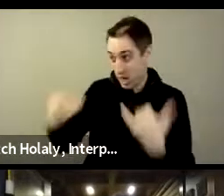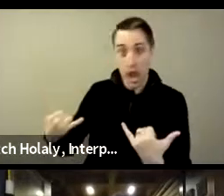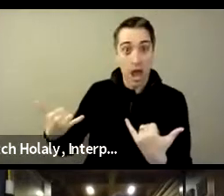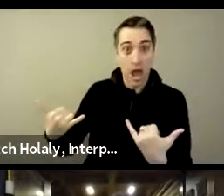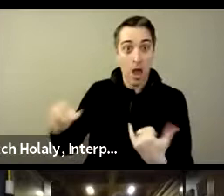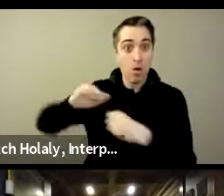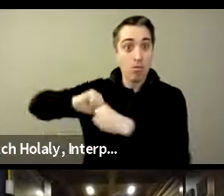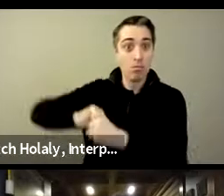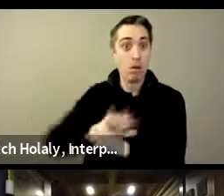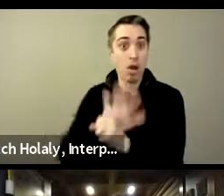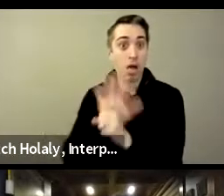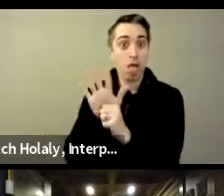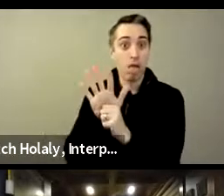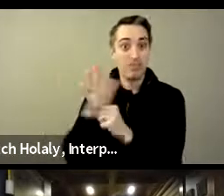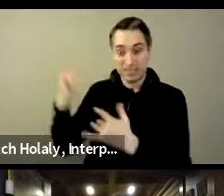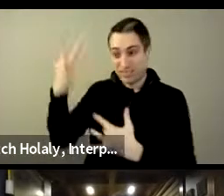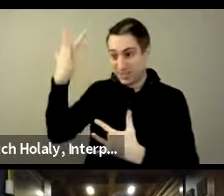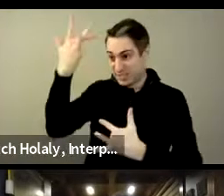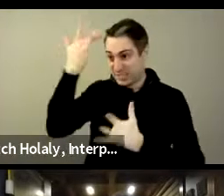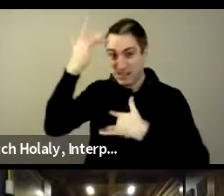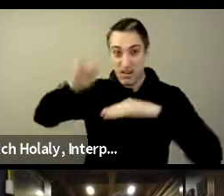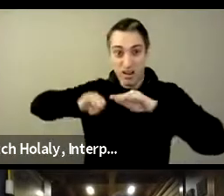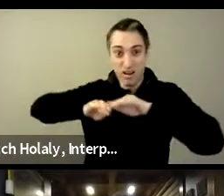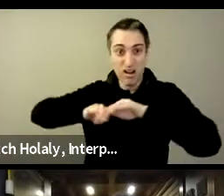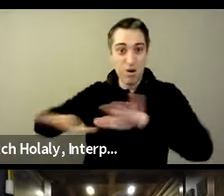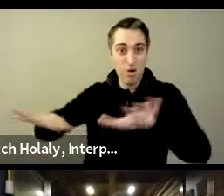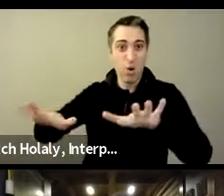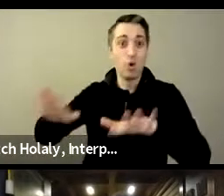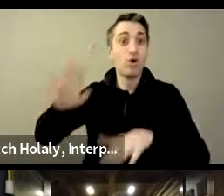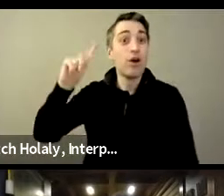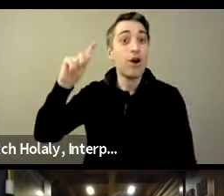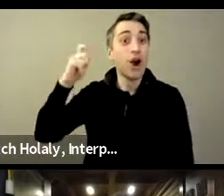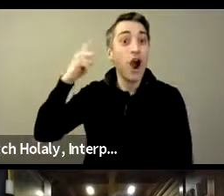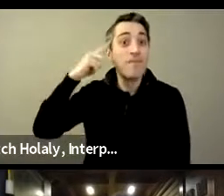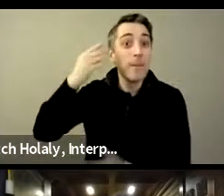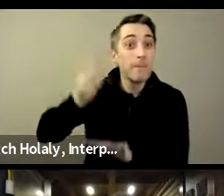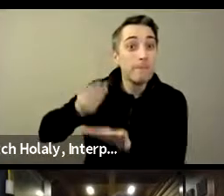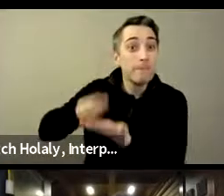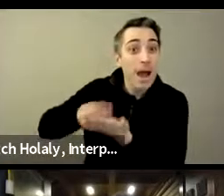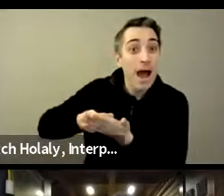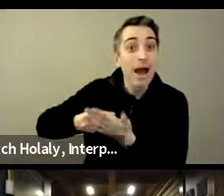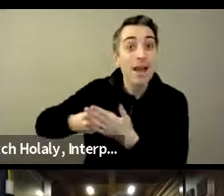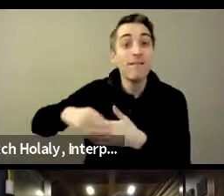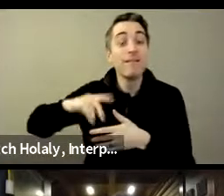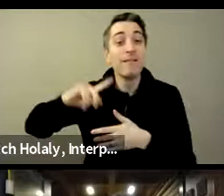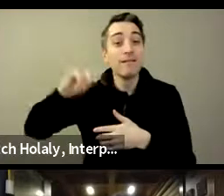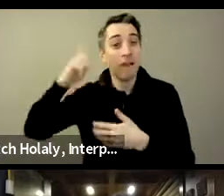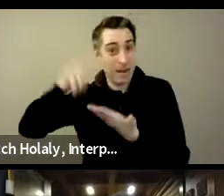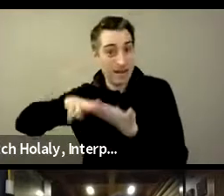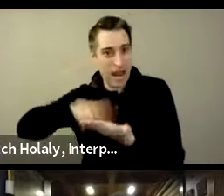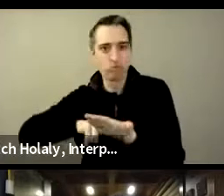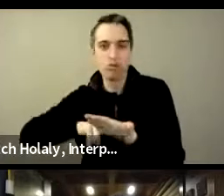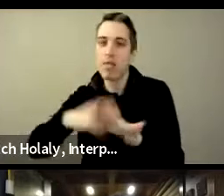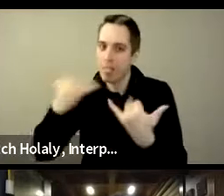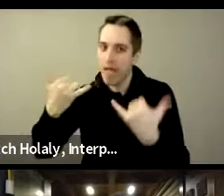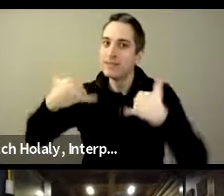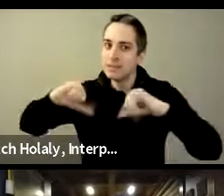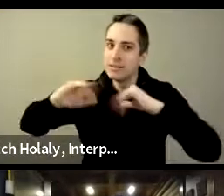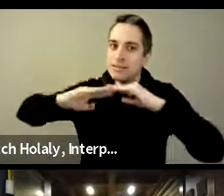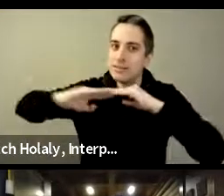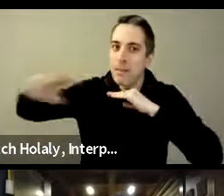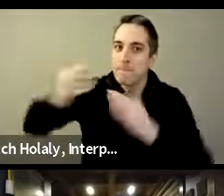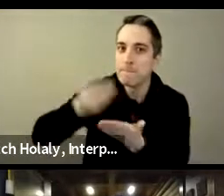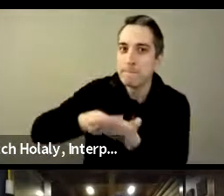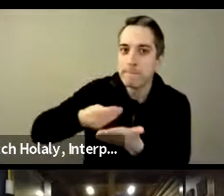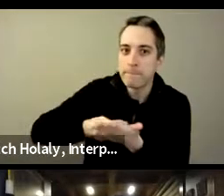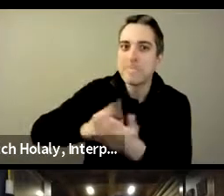down, the government money and contracts are one of the few things that are secure, that are almost